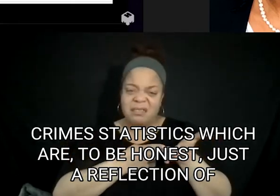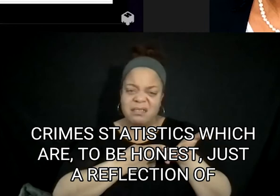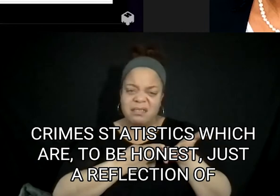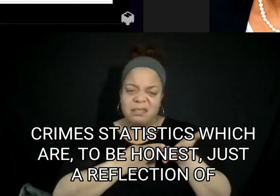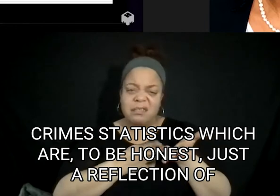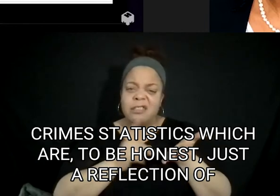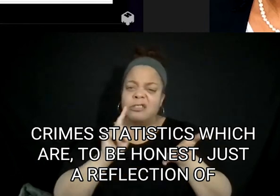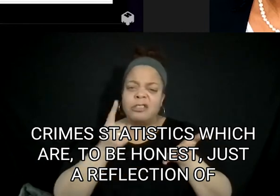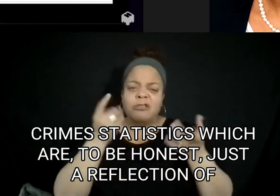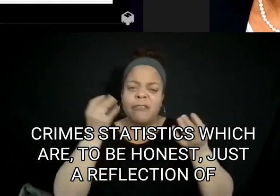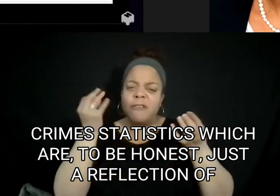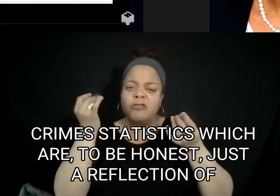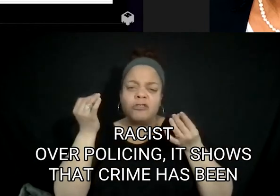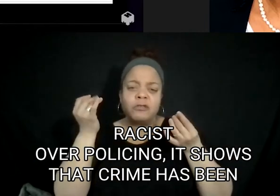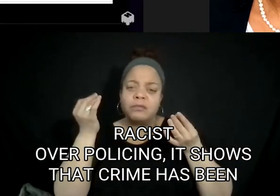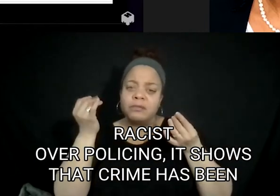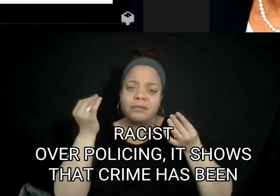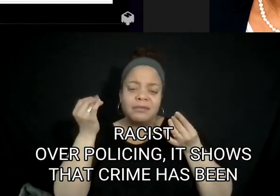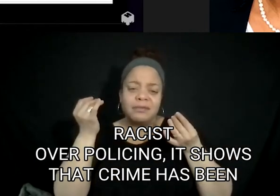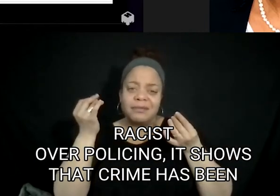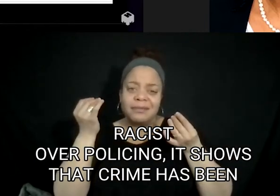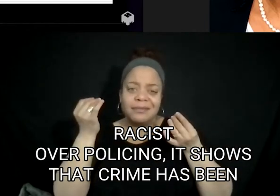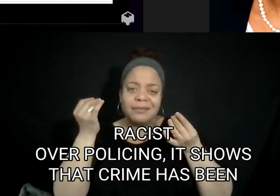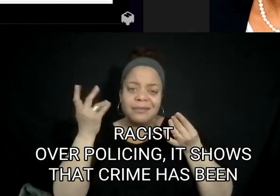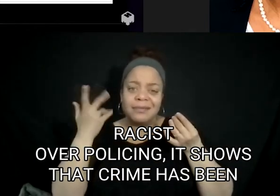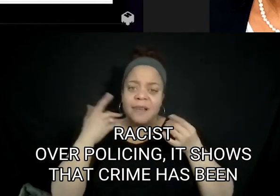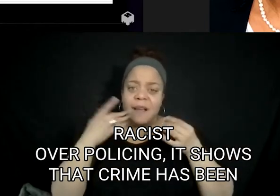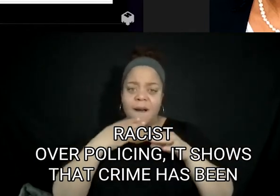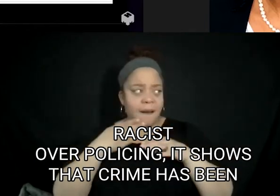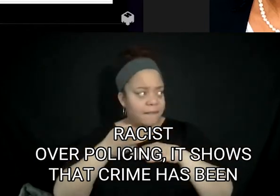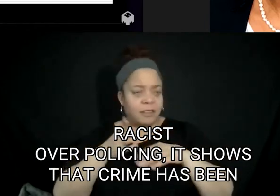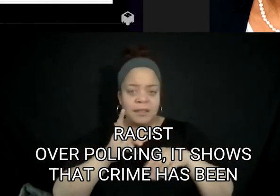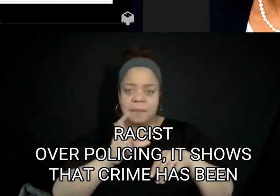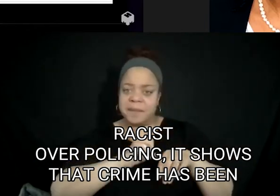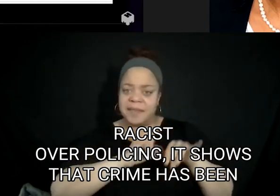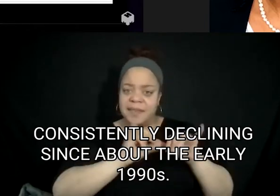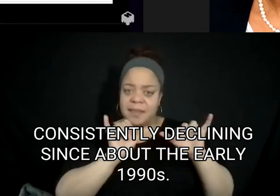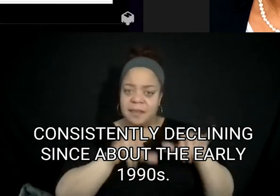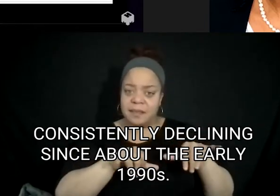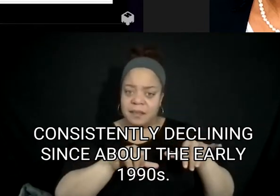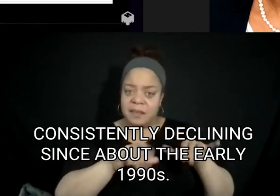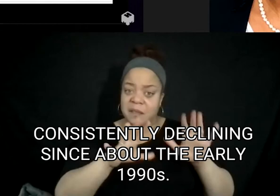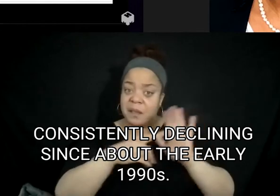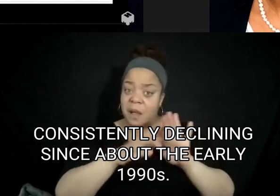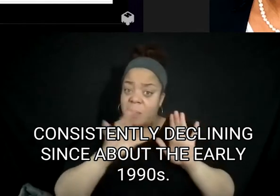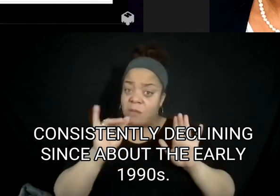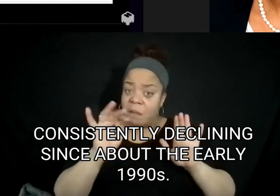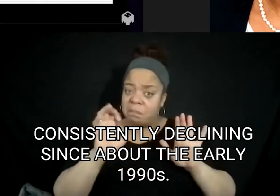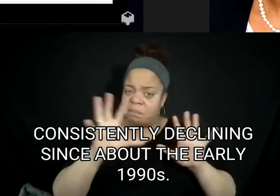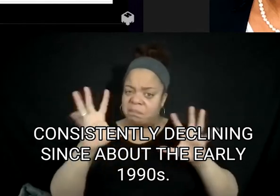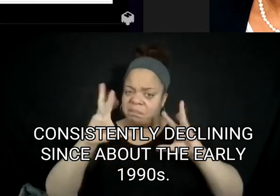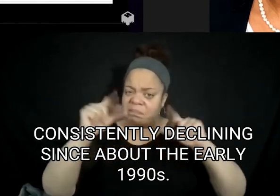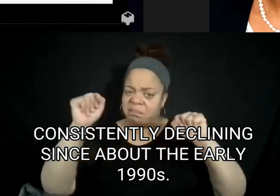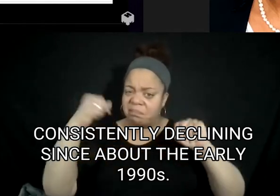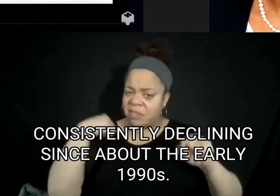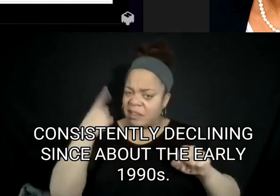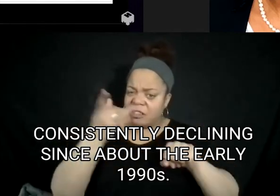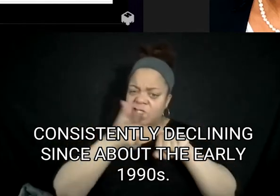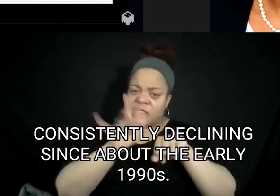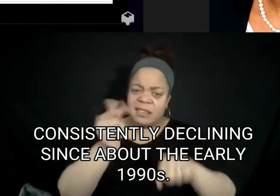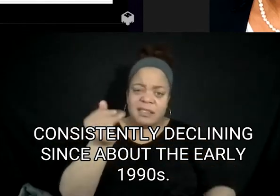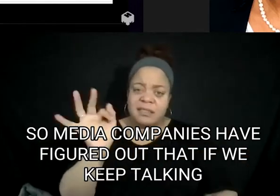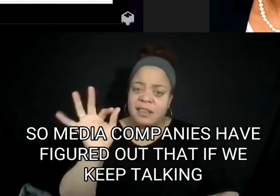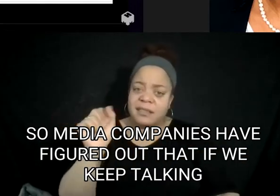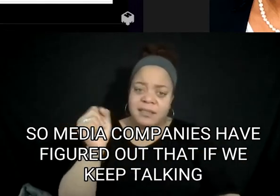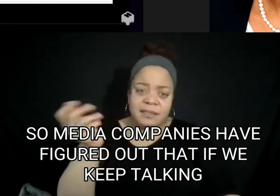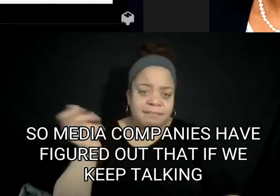since about the early 1990s. So media companies have figured out that if we keep talking about crime, we can retain and